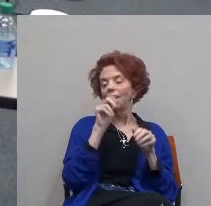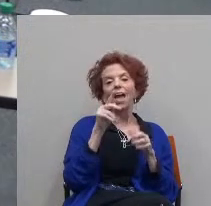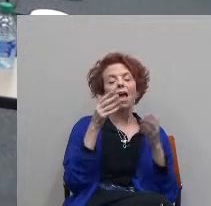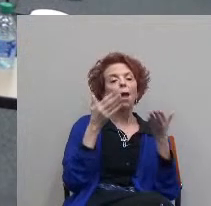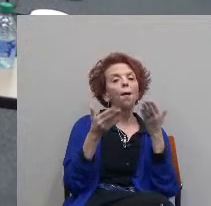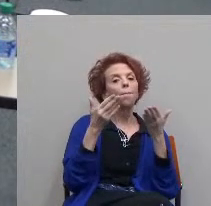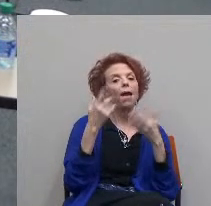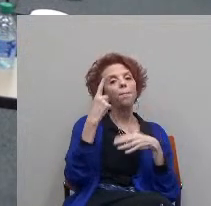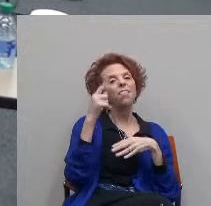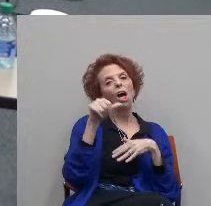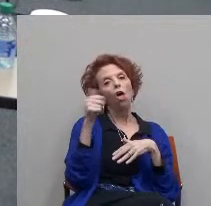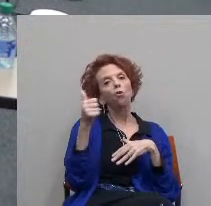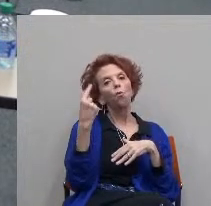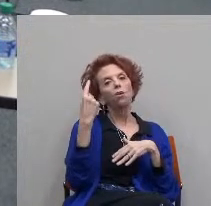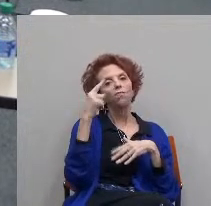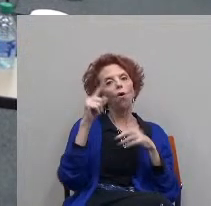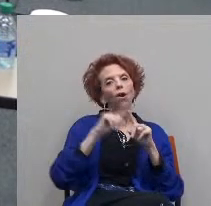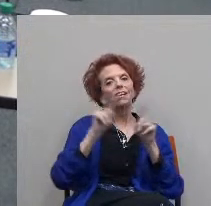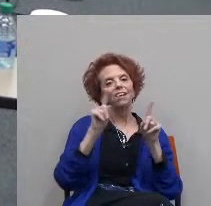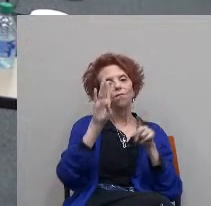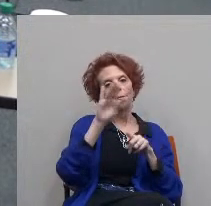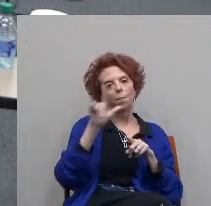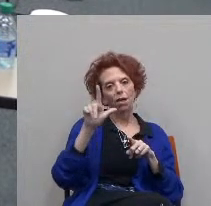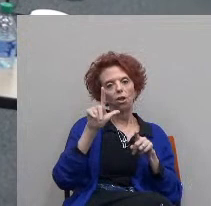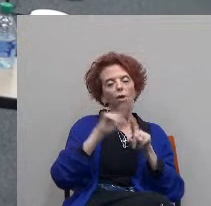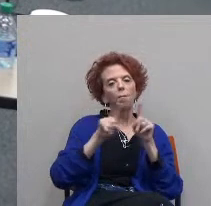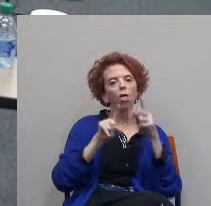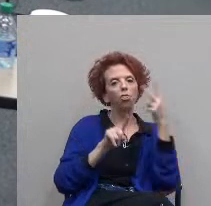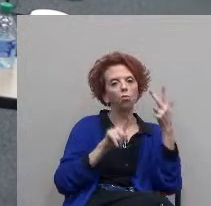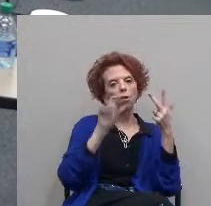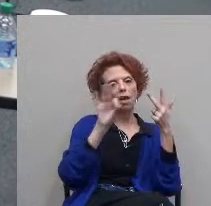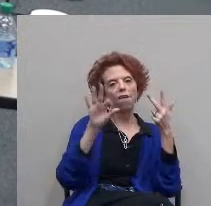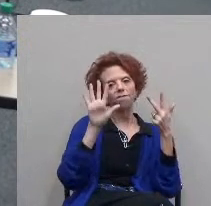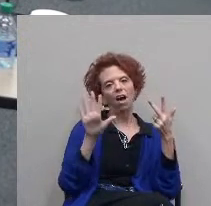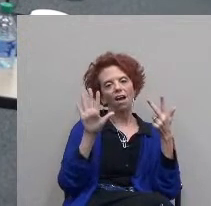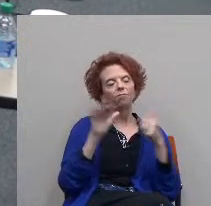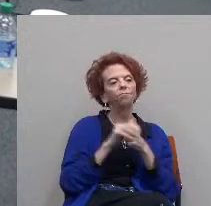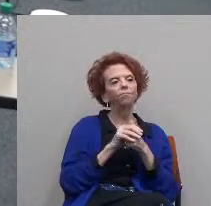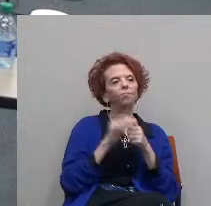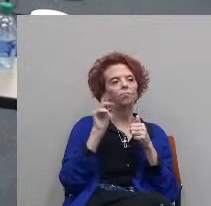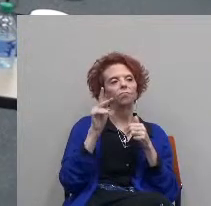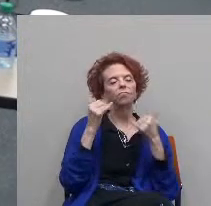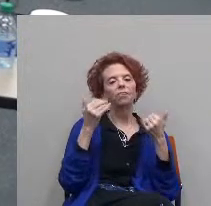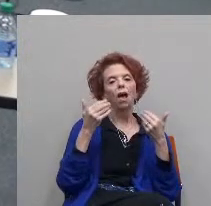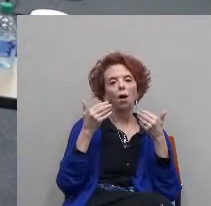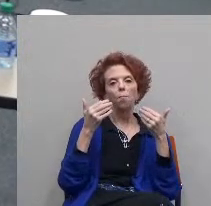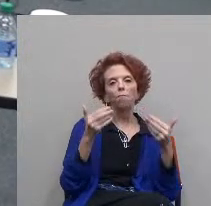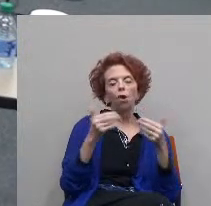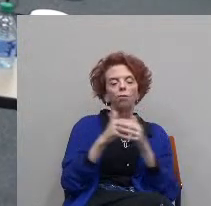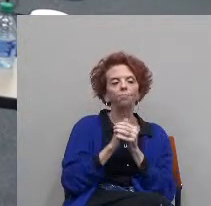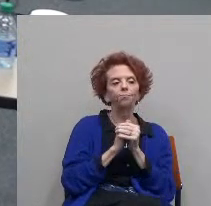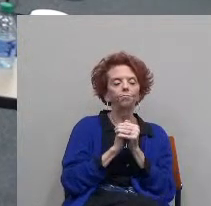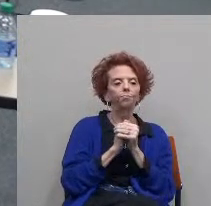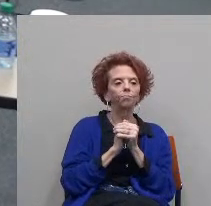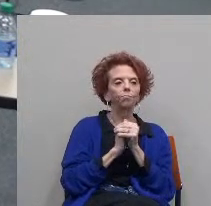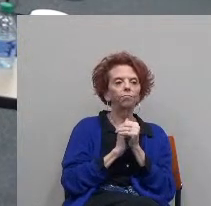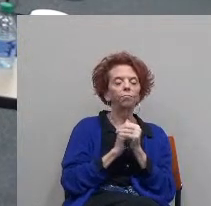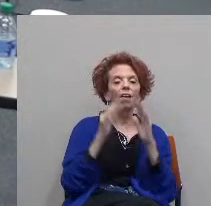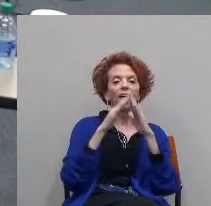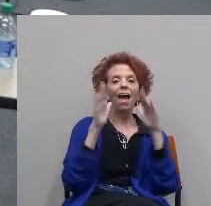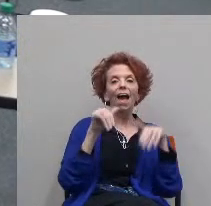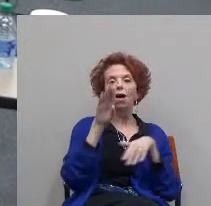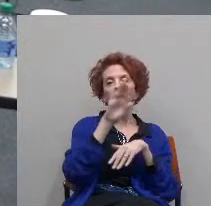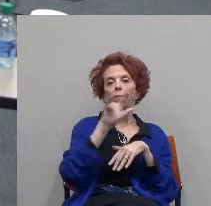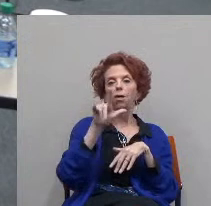Maybe that other one's for a different bill, but definitely 3 out of the 5. Moving on. Is the